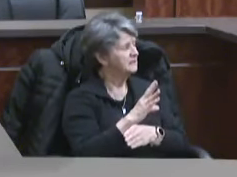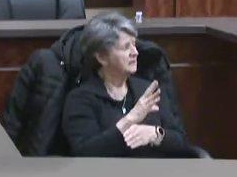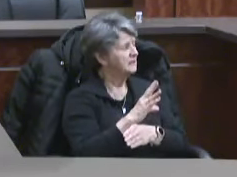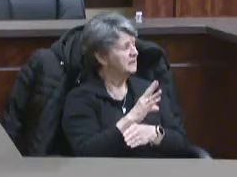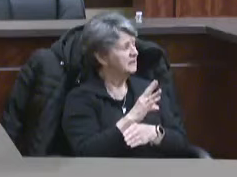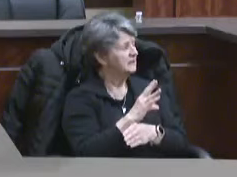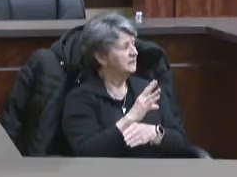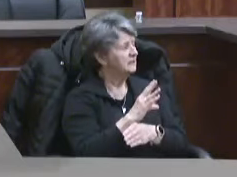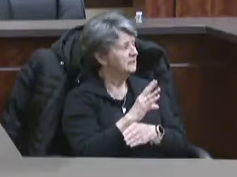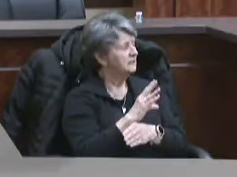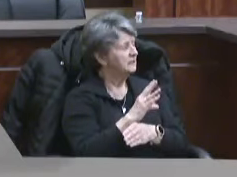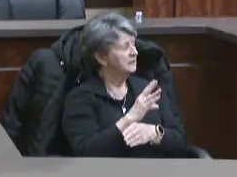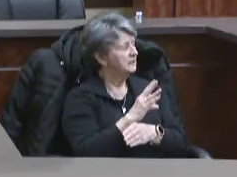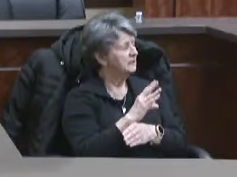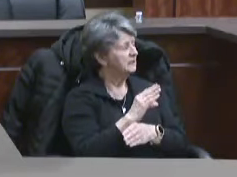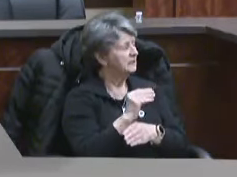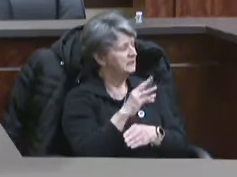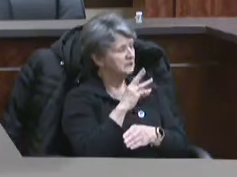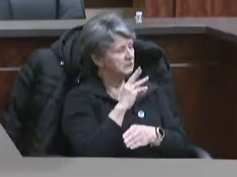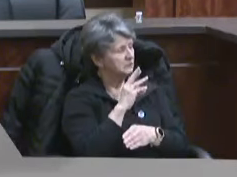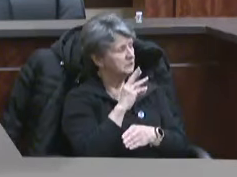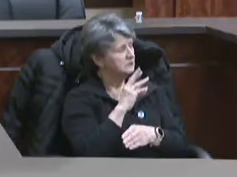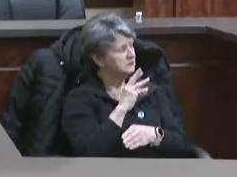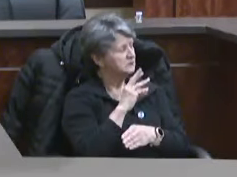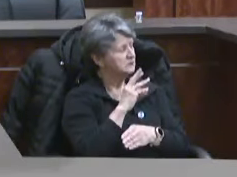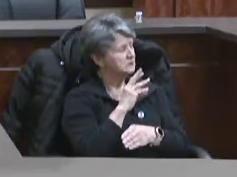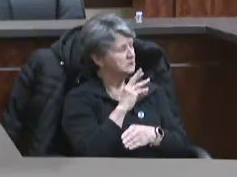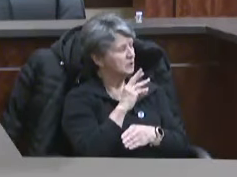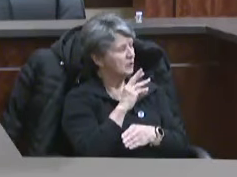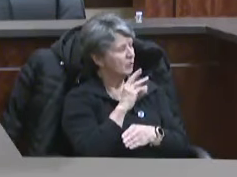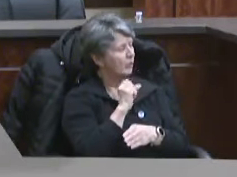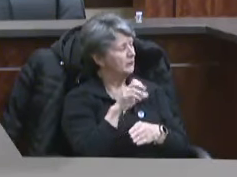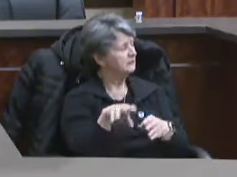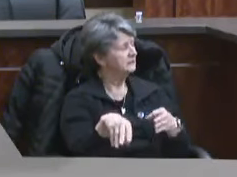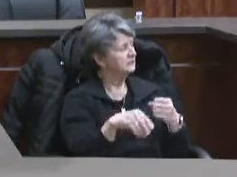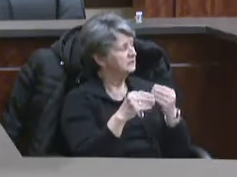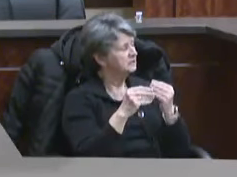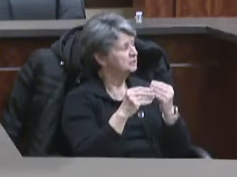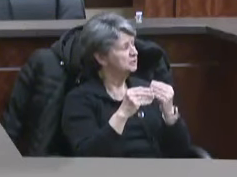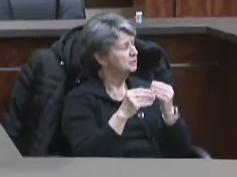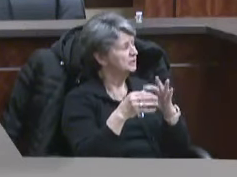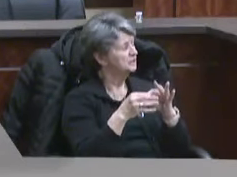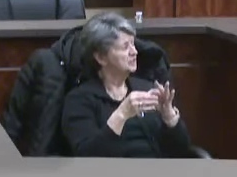with this project, and with the additional contingency,